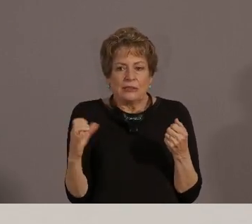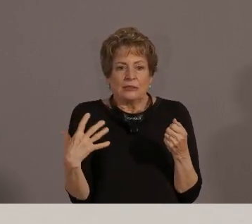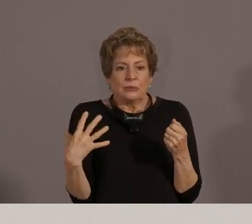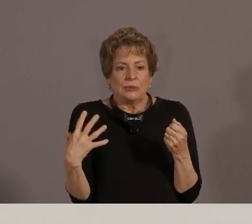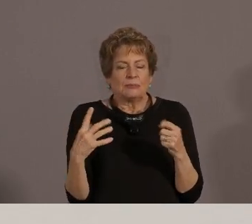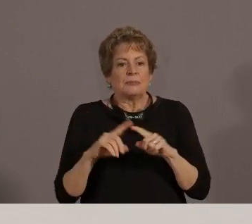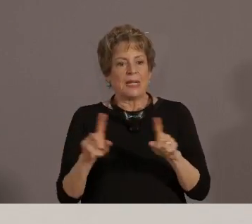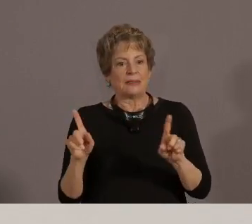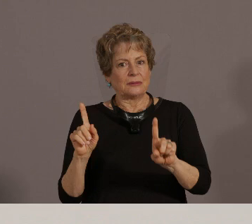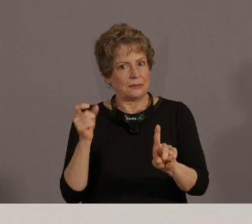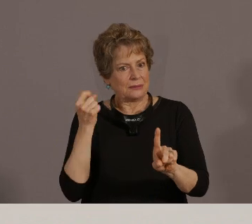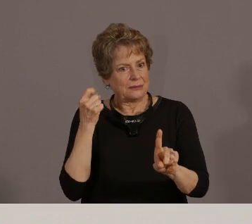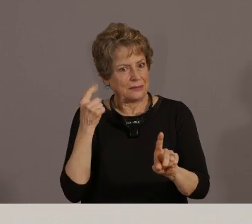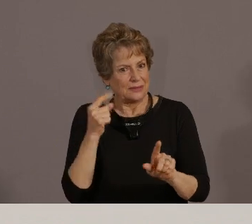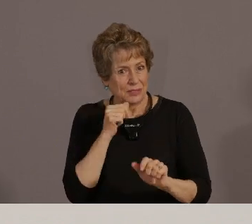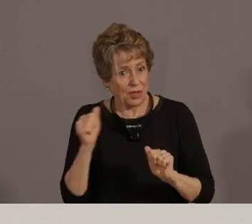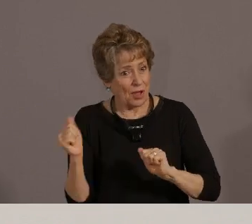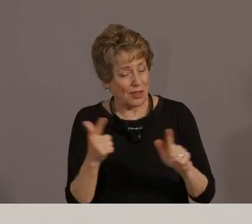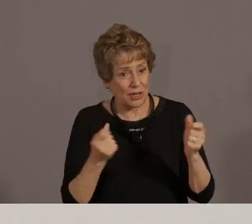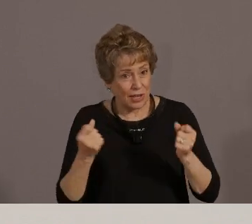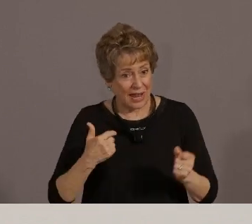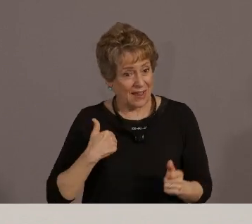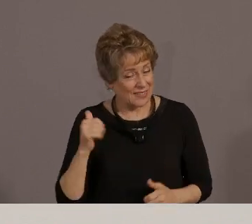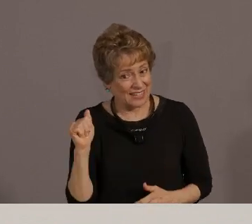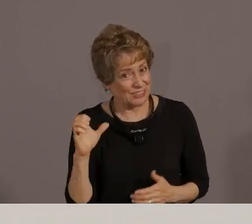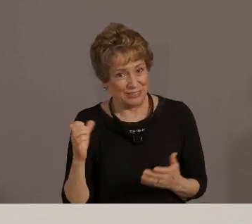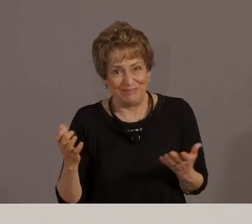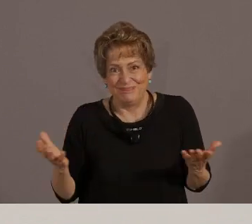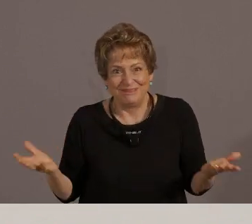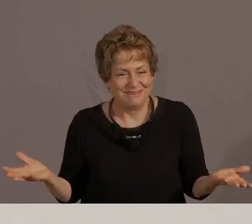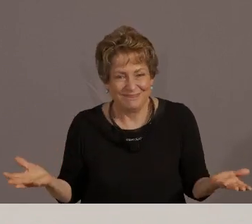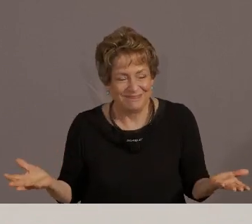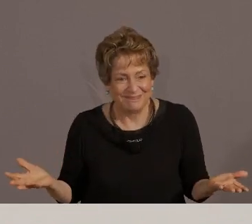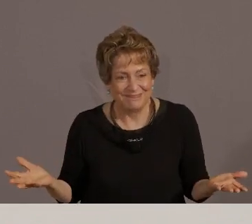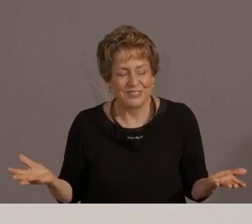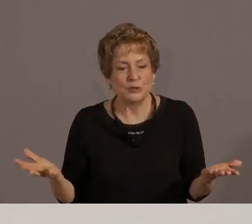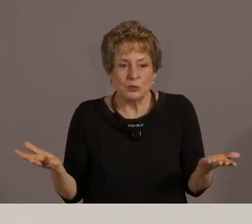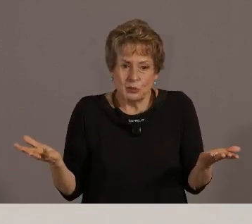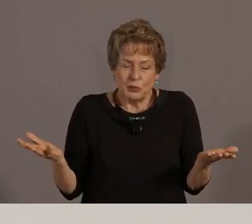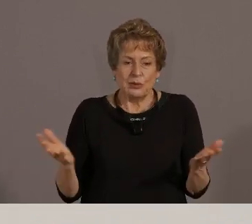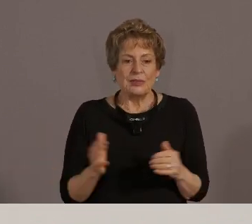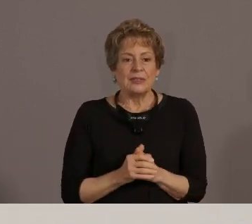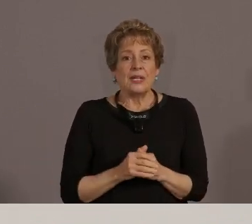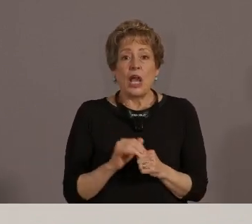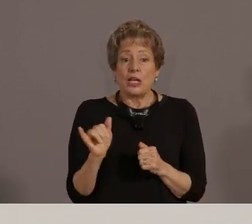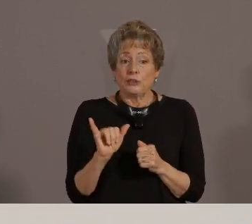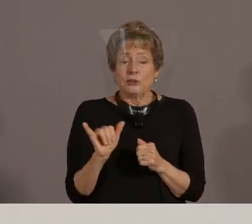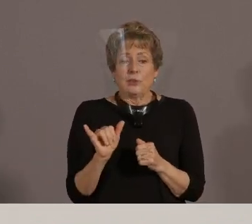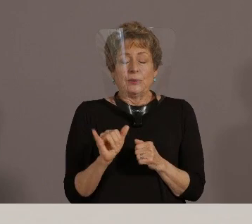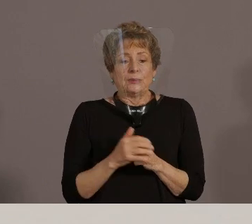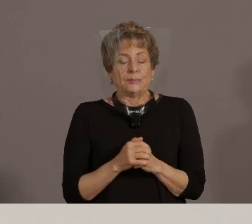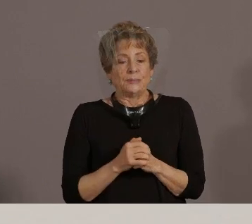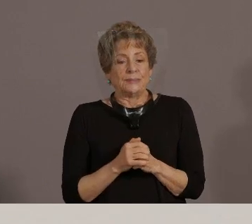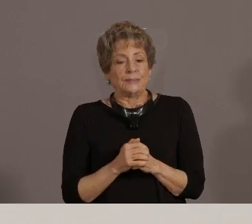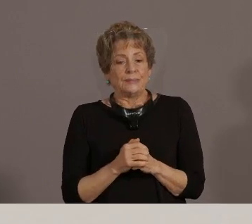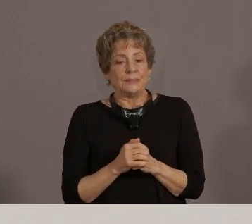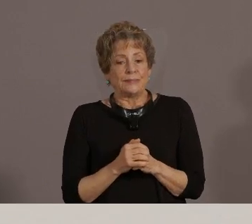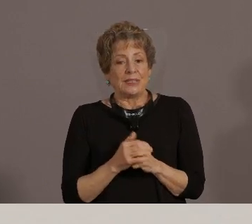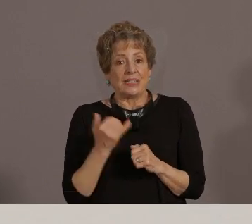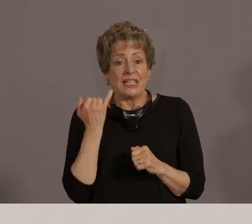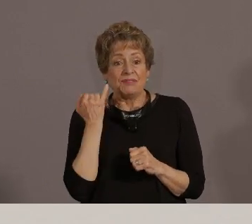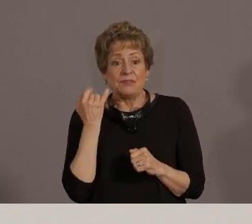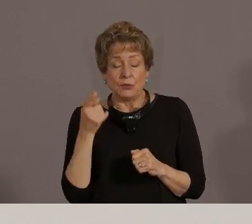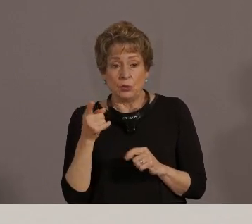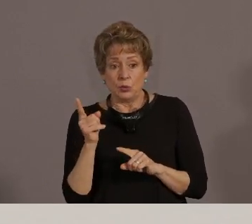Not every car has air conditioning. We know that there can be impacts there. And we know that, we operate, if you've been out there,